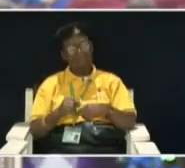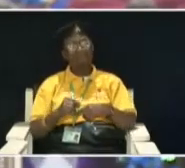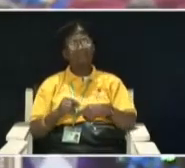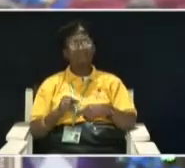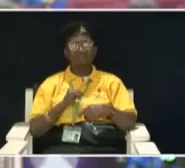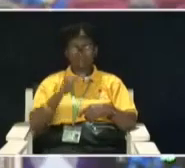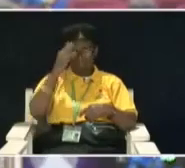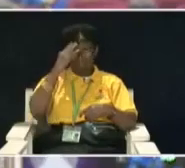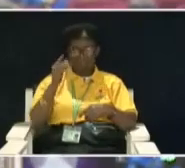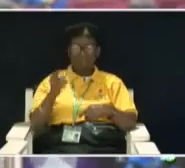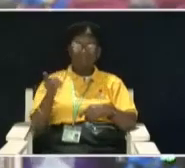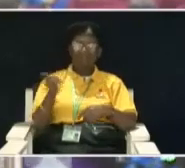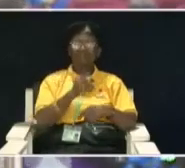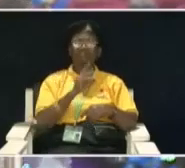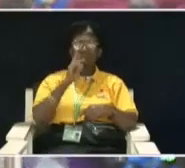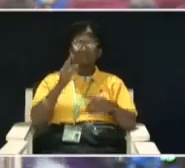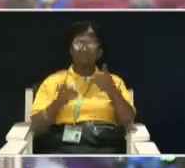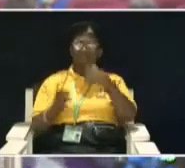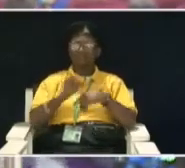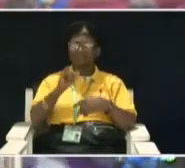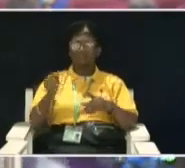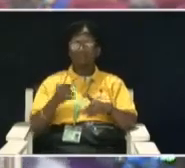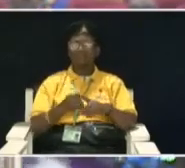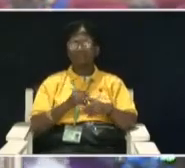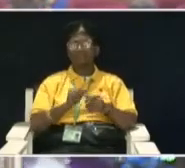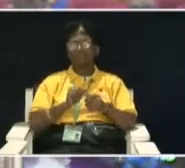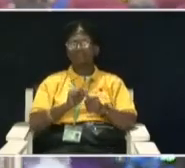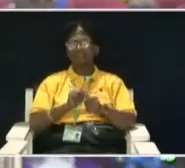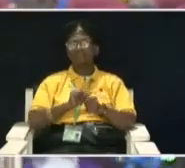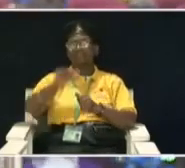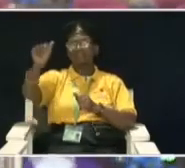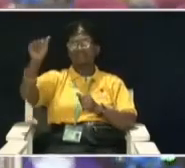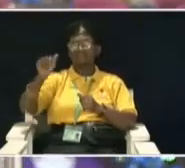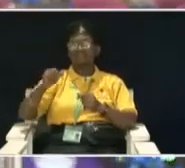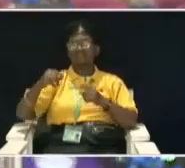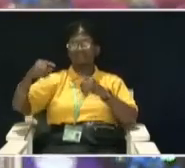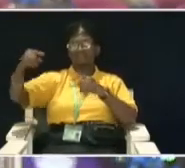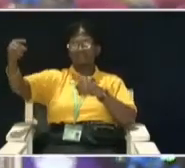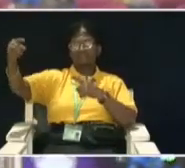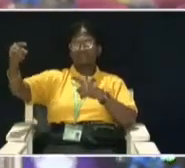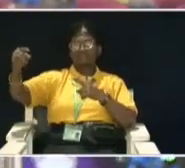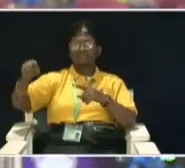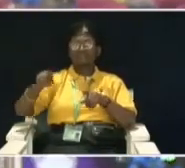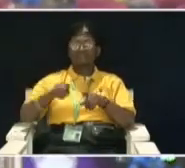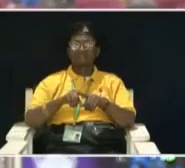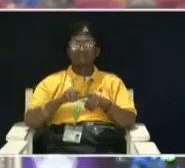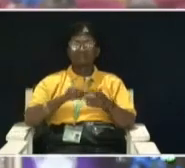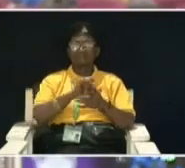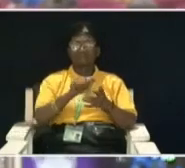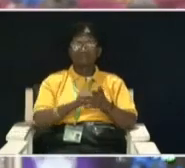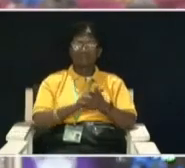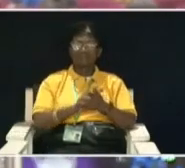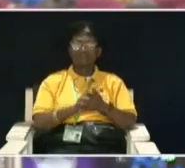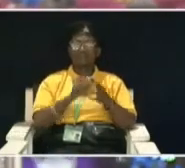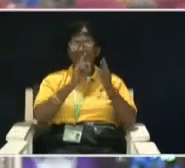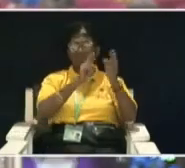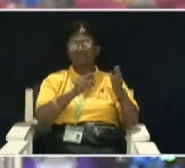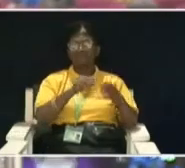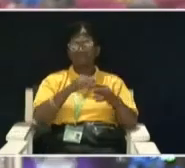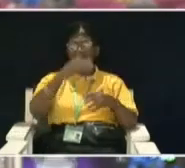keep coming, keep coming. But those of you already in front, and those of you already on the